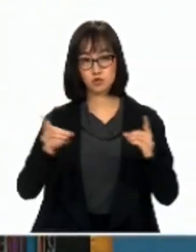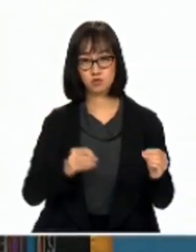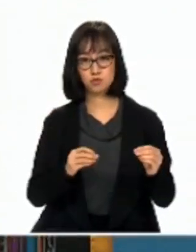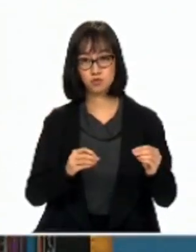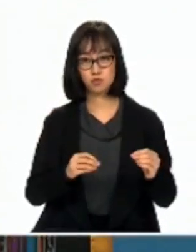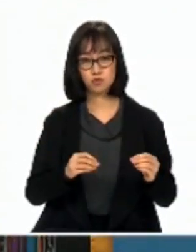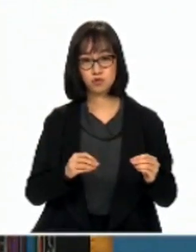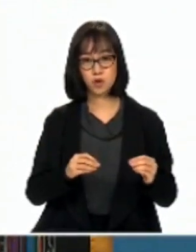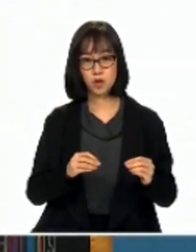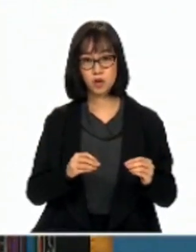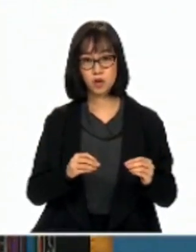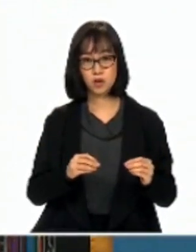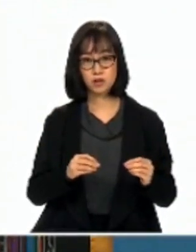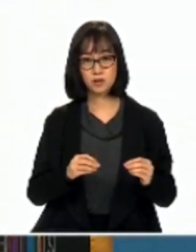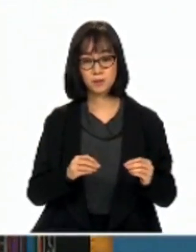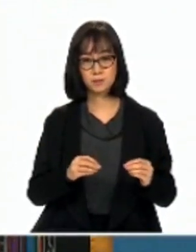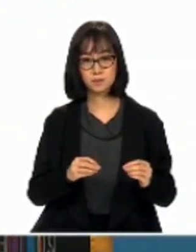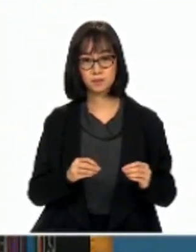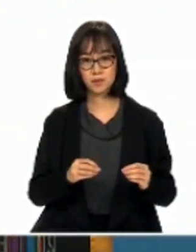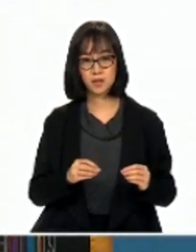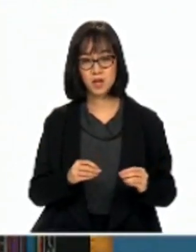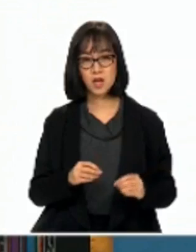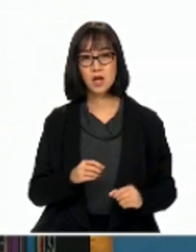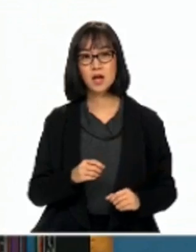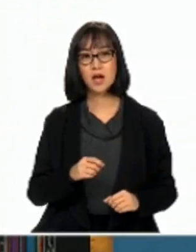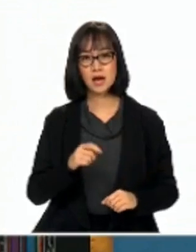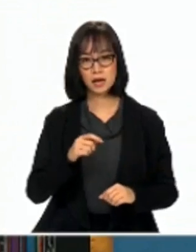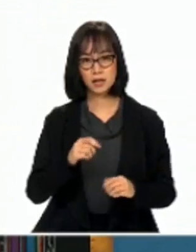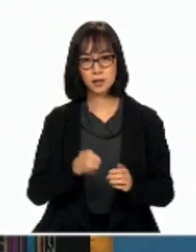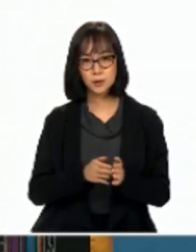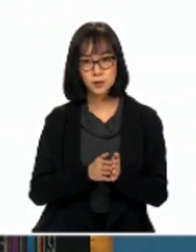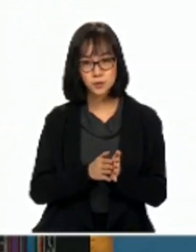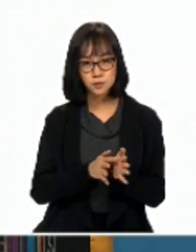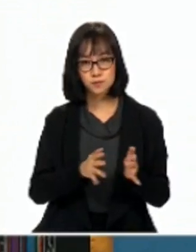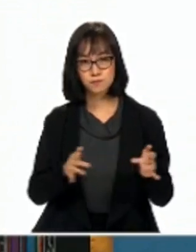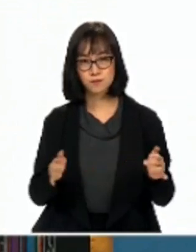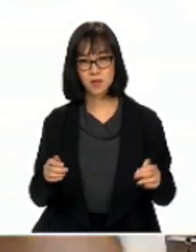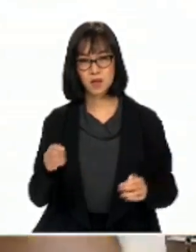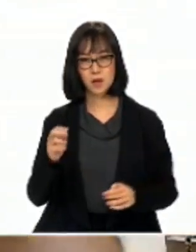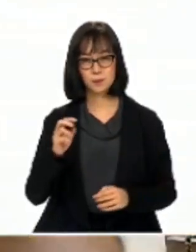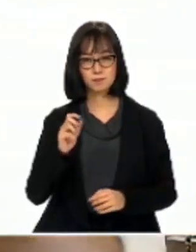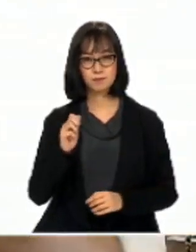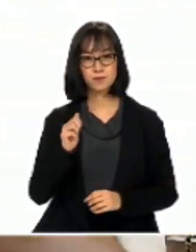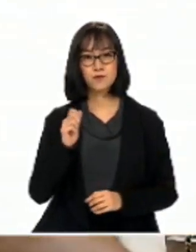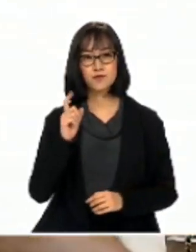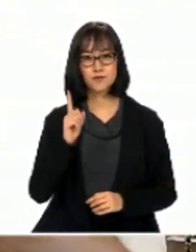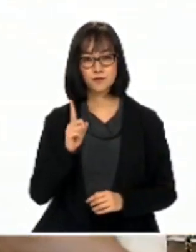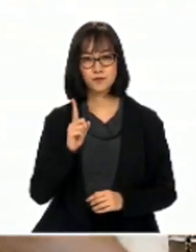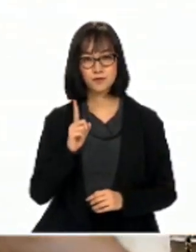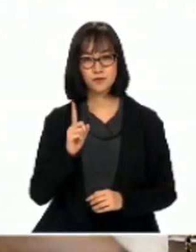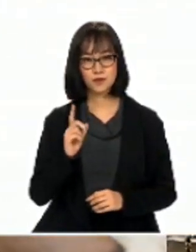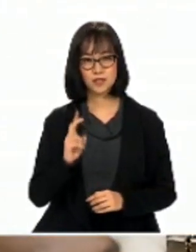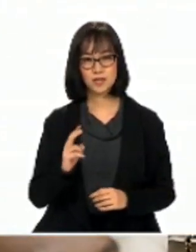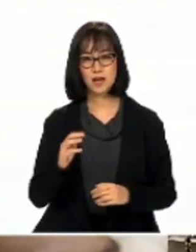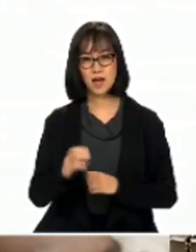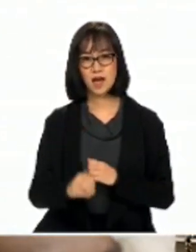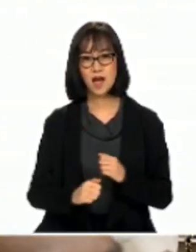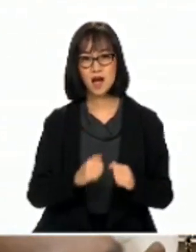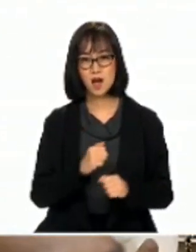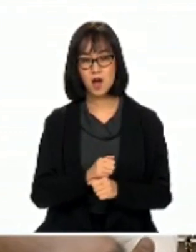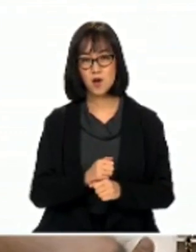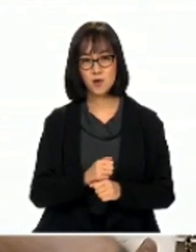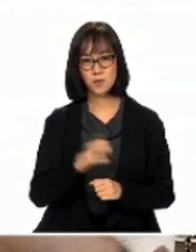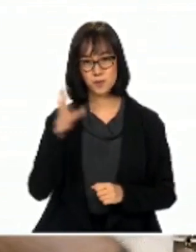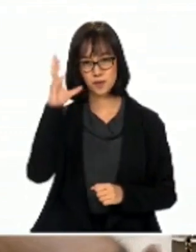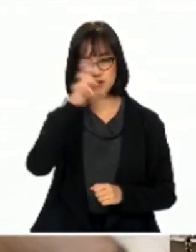during my first half of my term. I assume full responsibility for